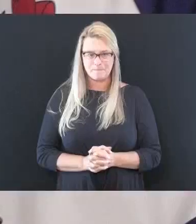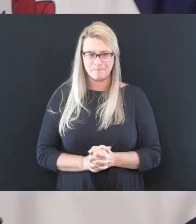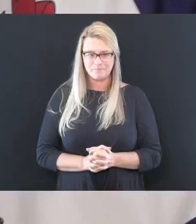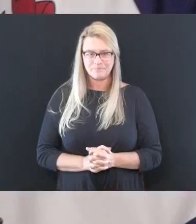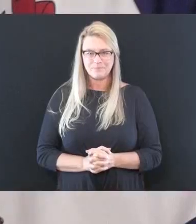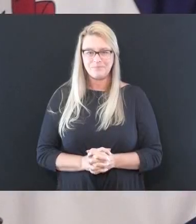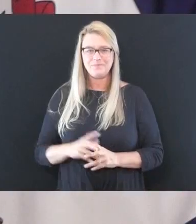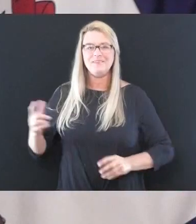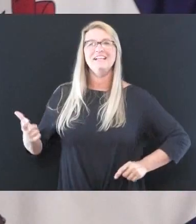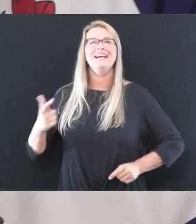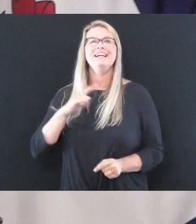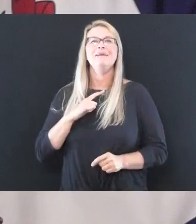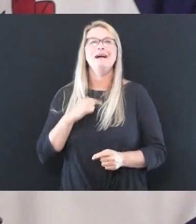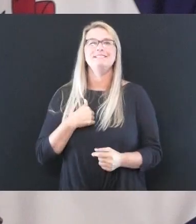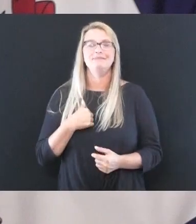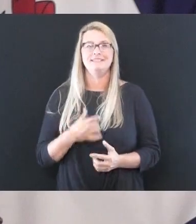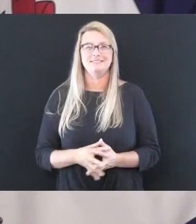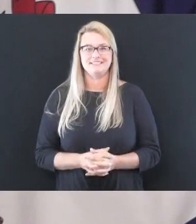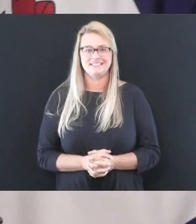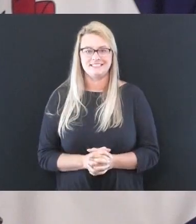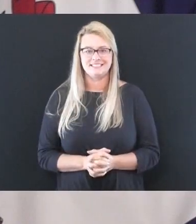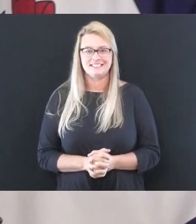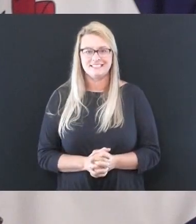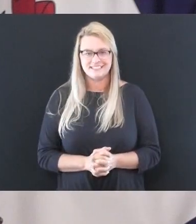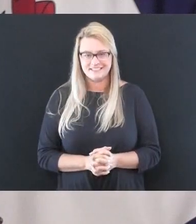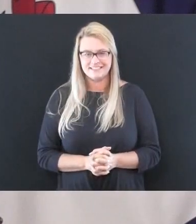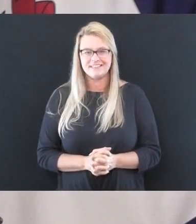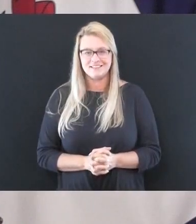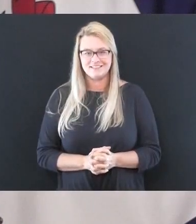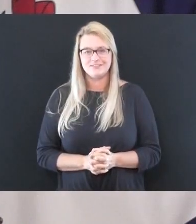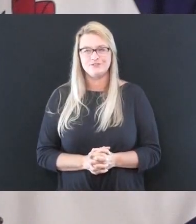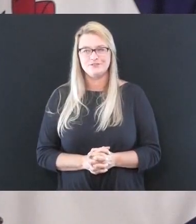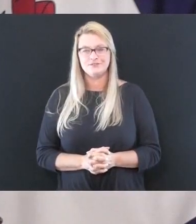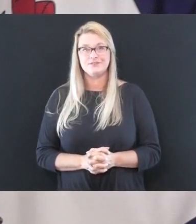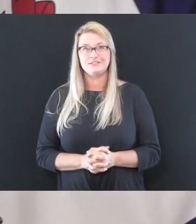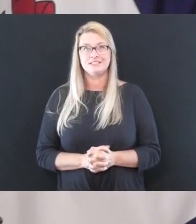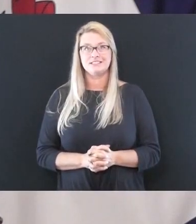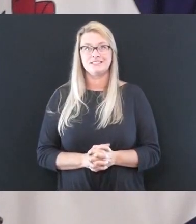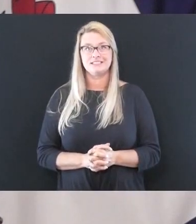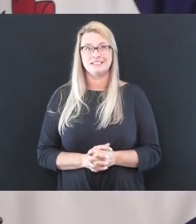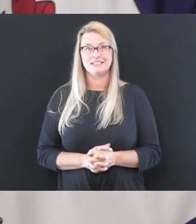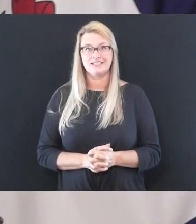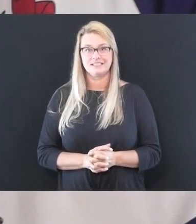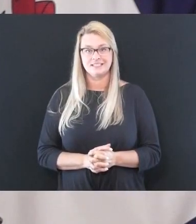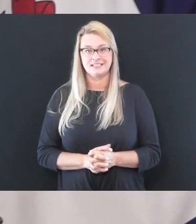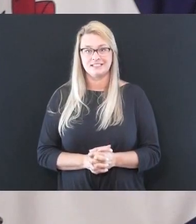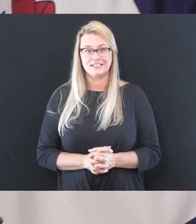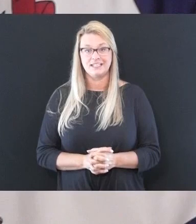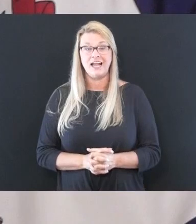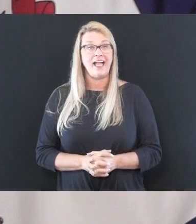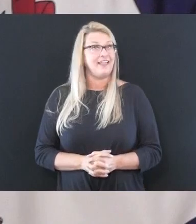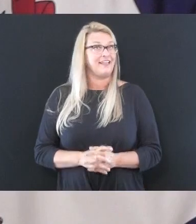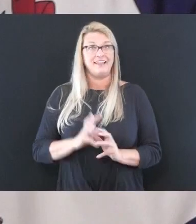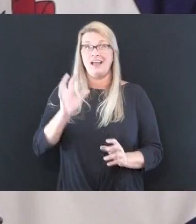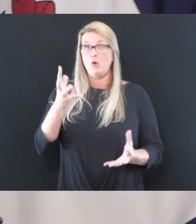Back to me. Okay, I want to make sure everybody really understands, because this is exactly what I was going to say.